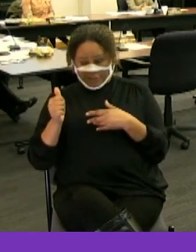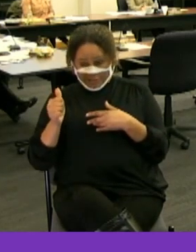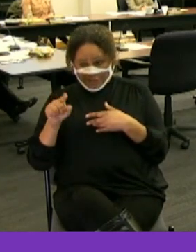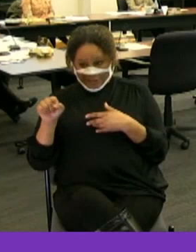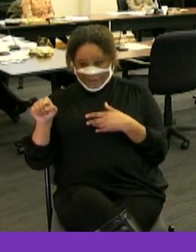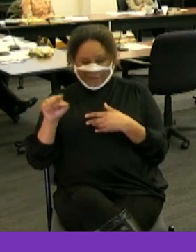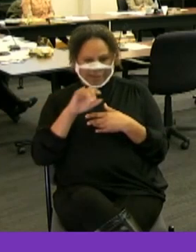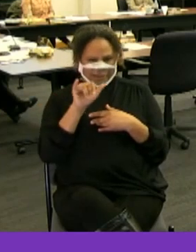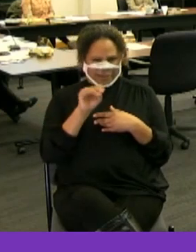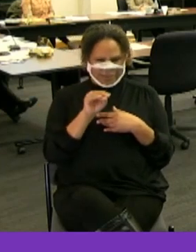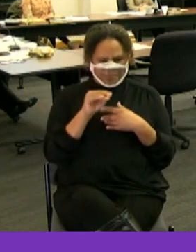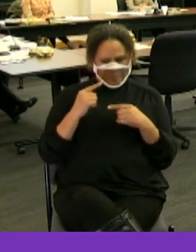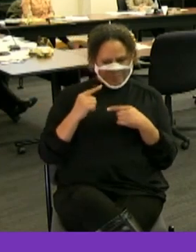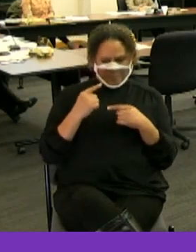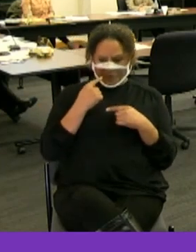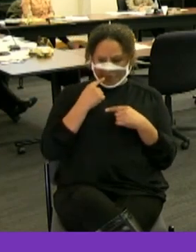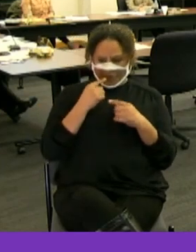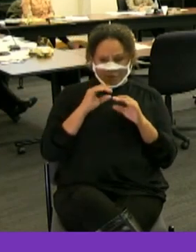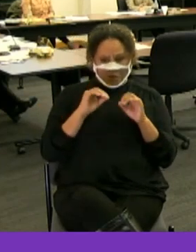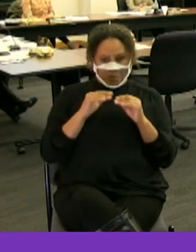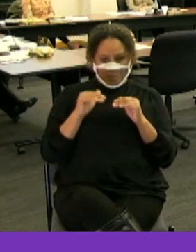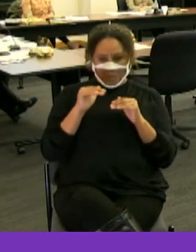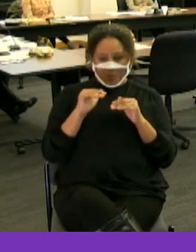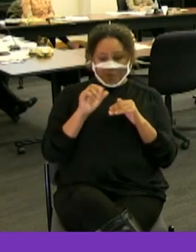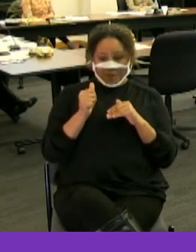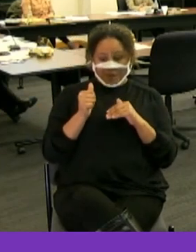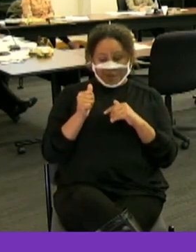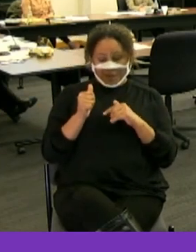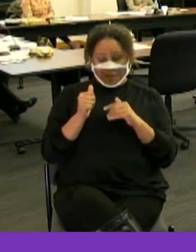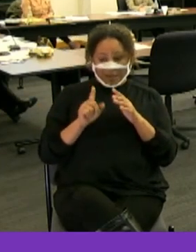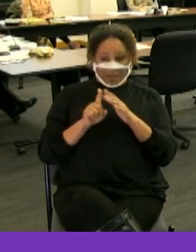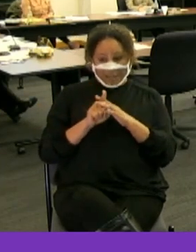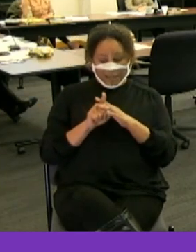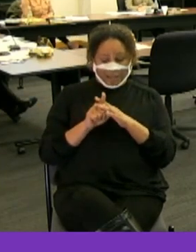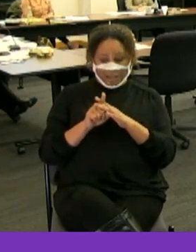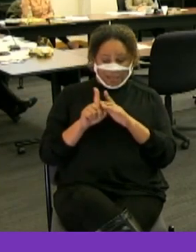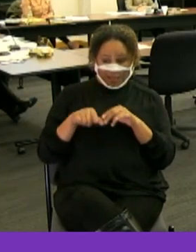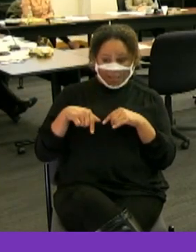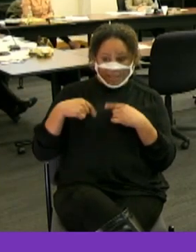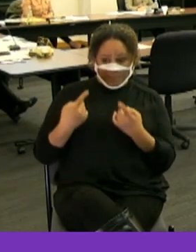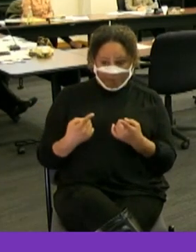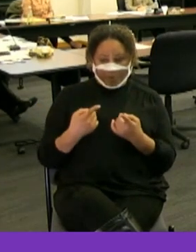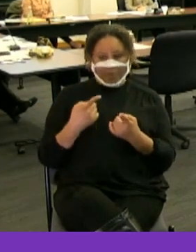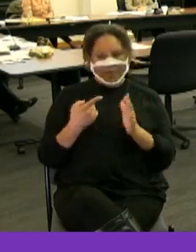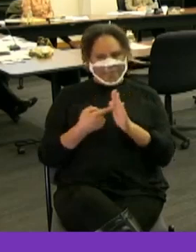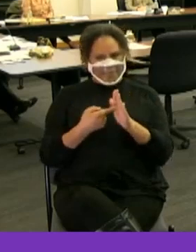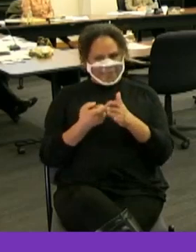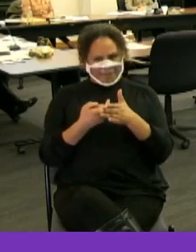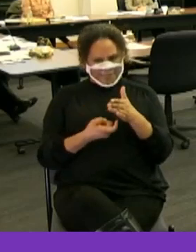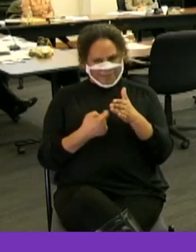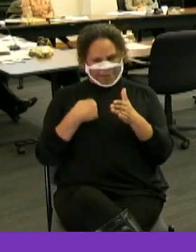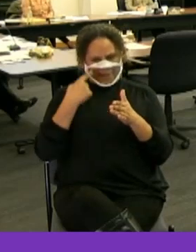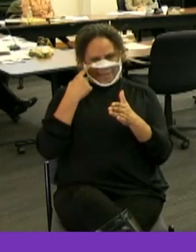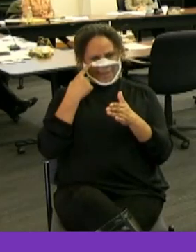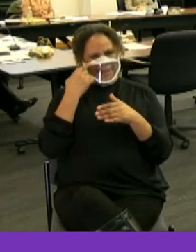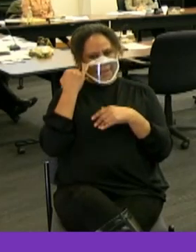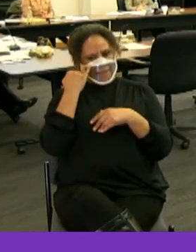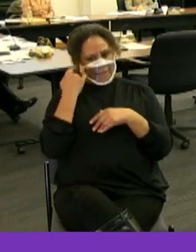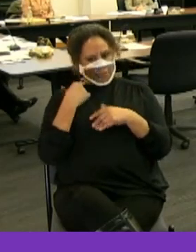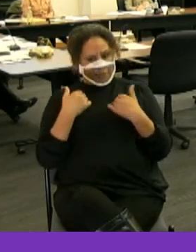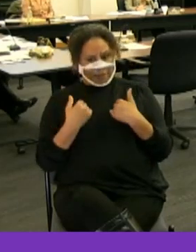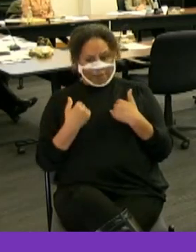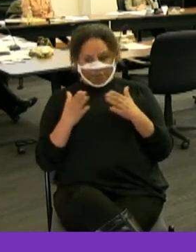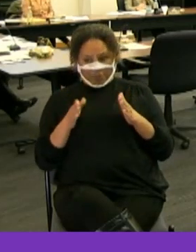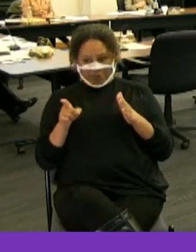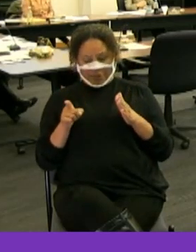that there's no more than 10, this is an expense to me that I think if we really have someone that